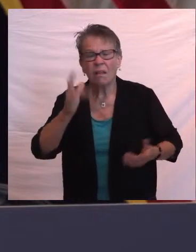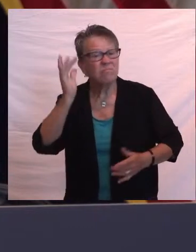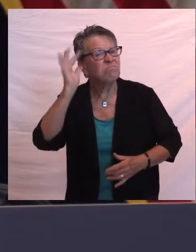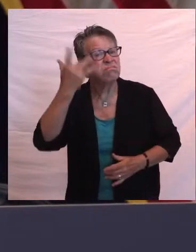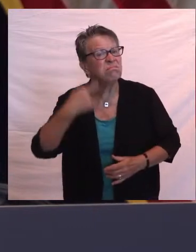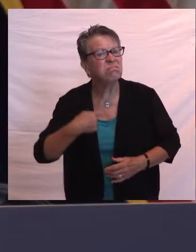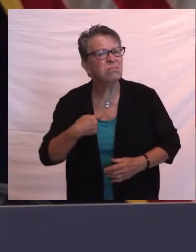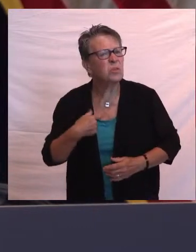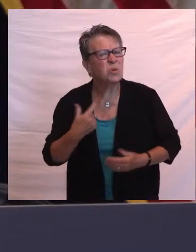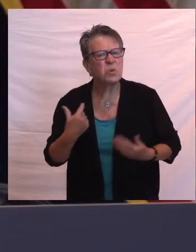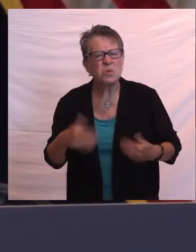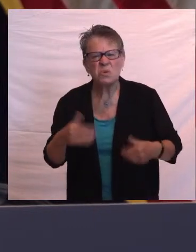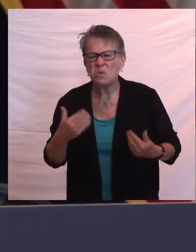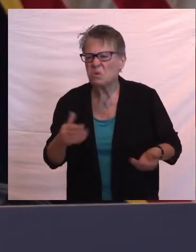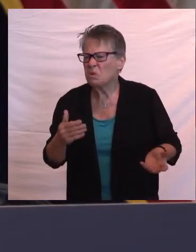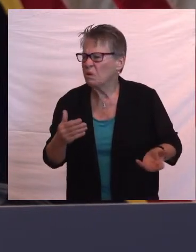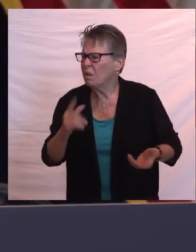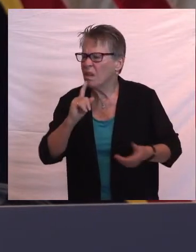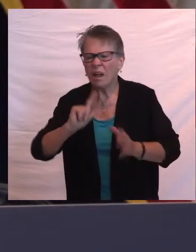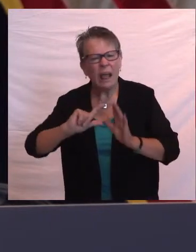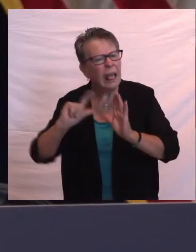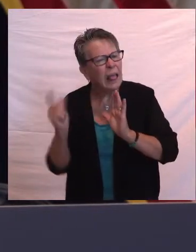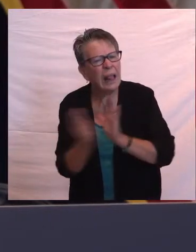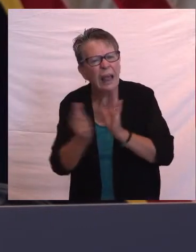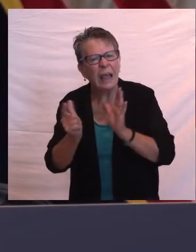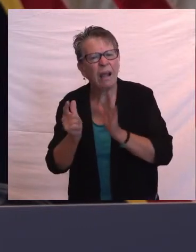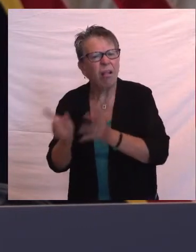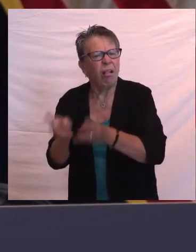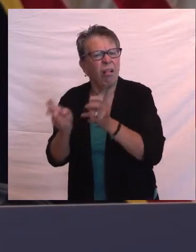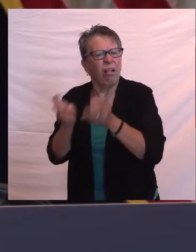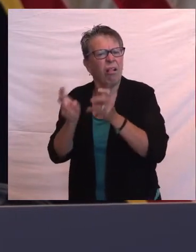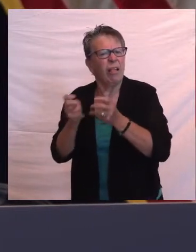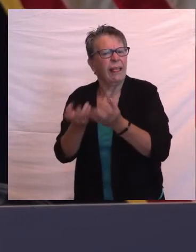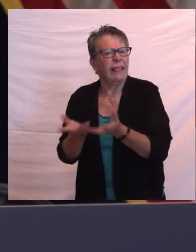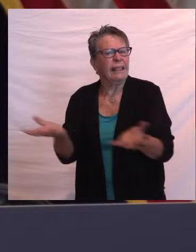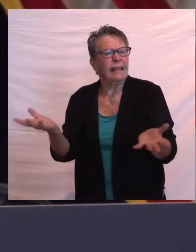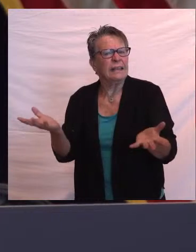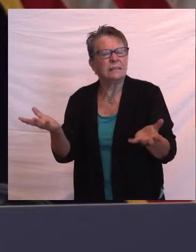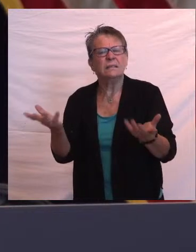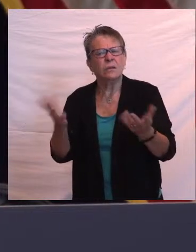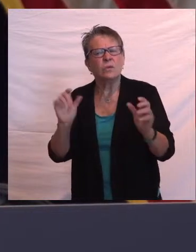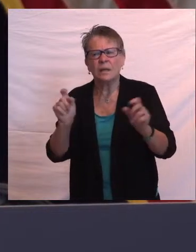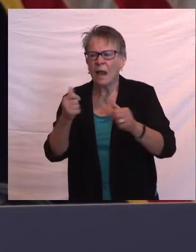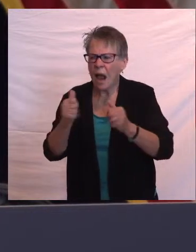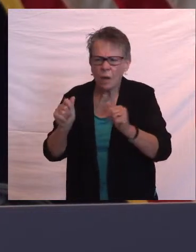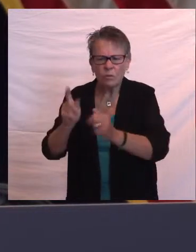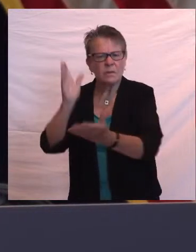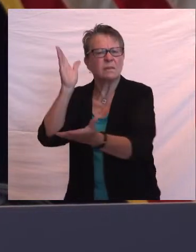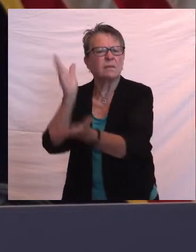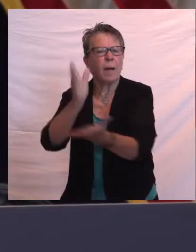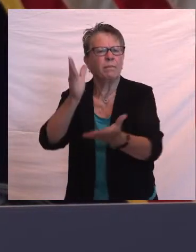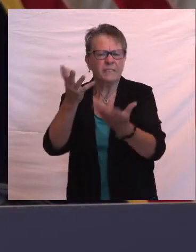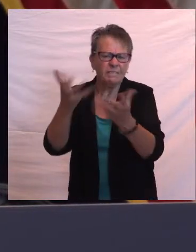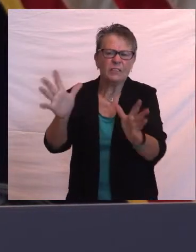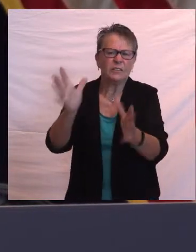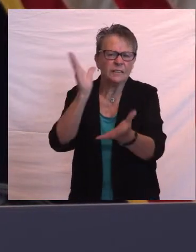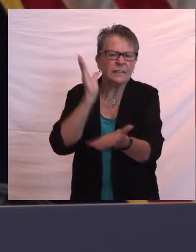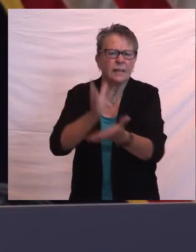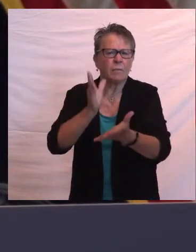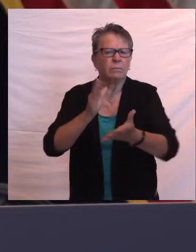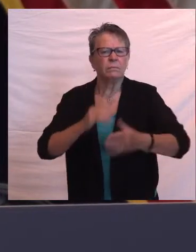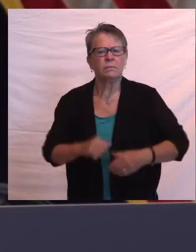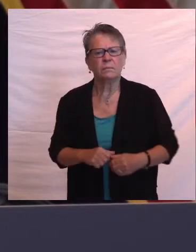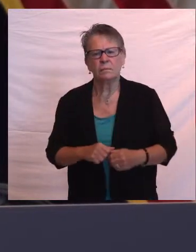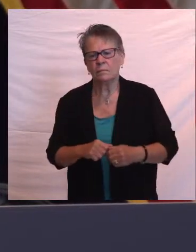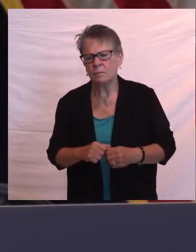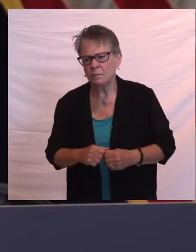was certainly behavior that we wanted to put an end to, and that's why I talked to the chief there, and that's why we sent the state troopers in for a few nights